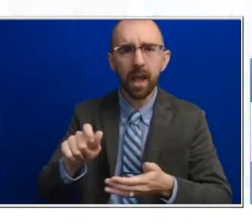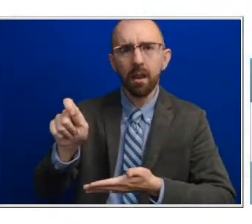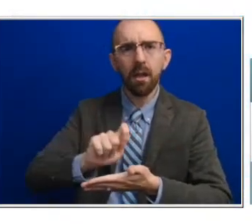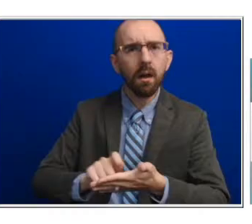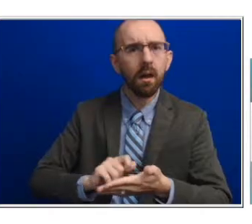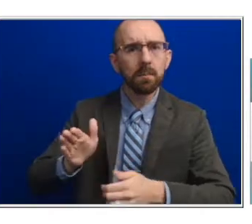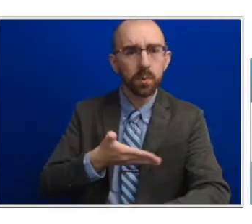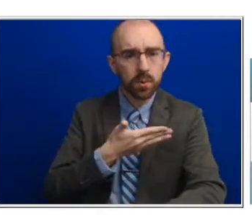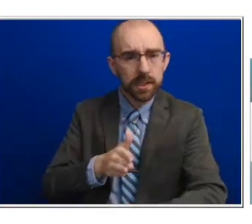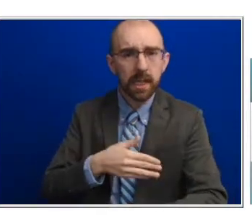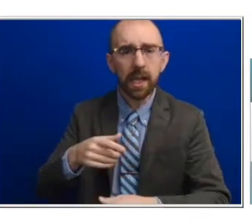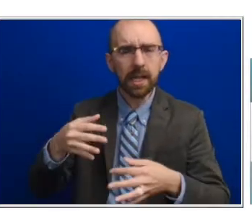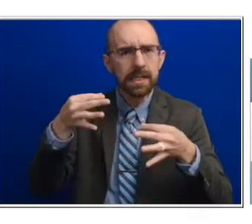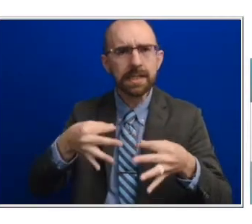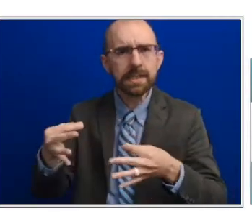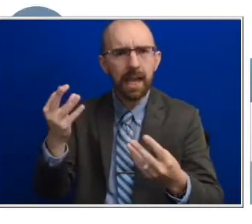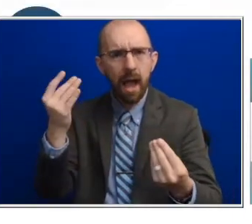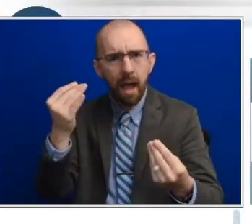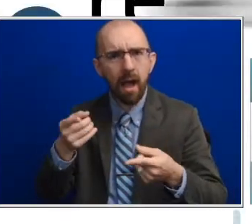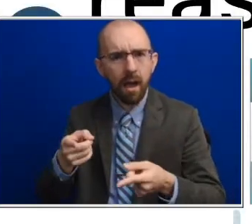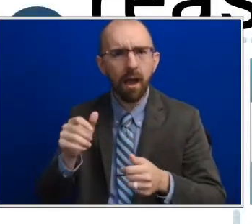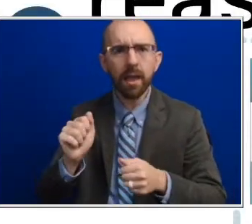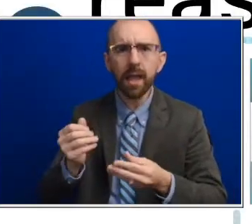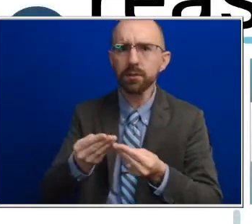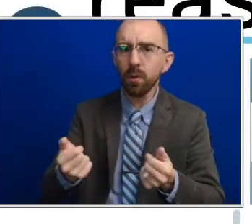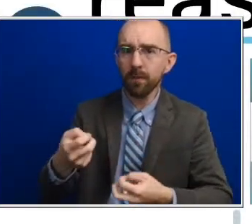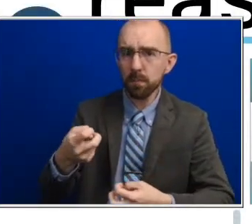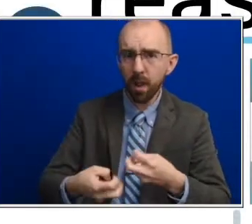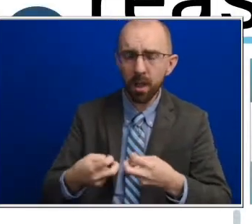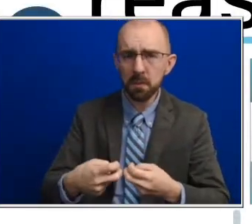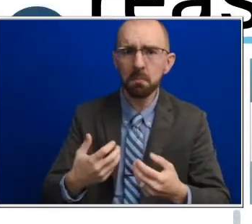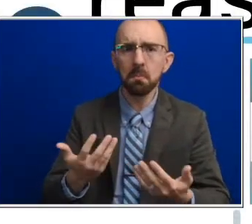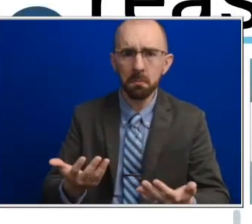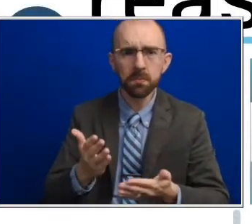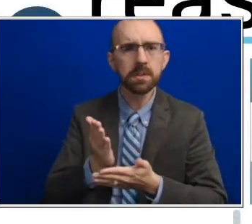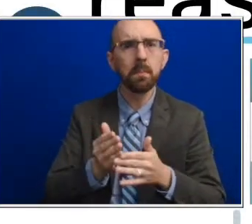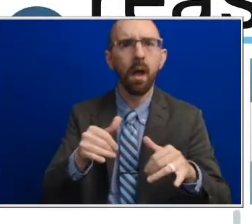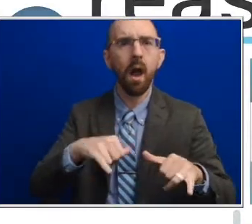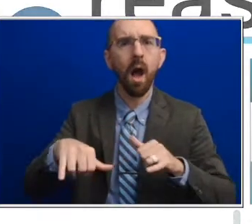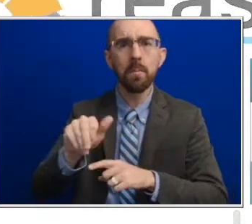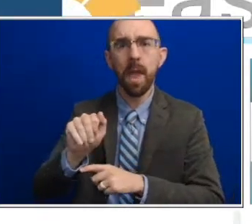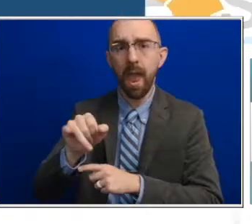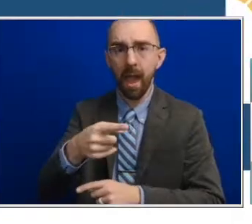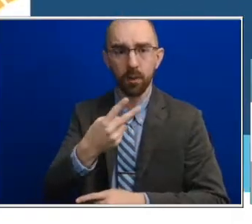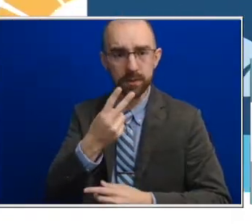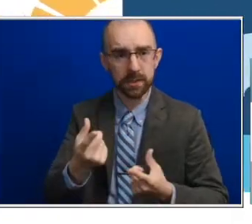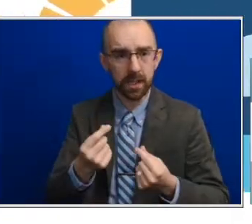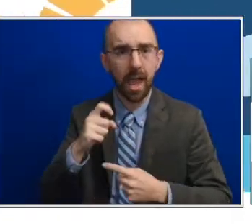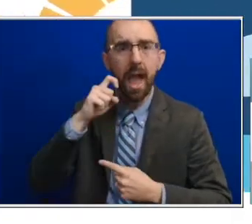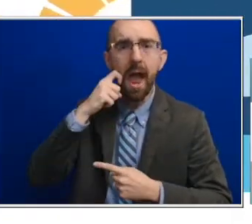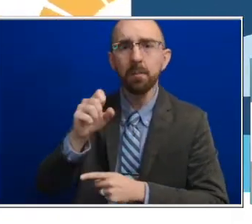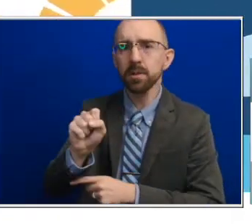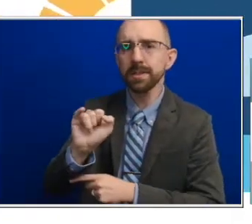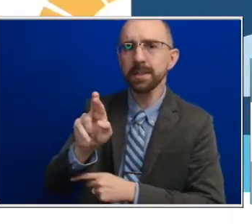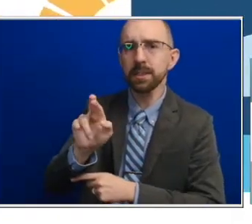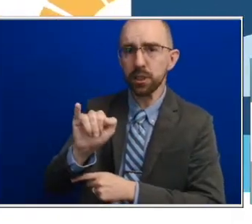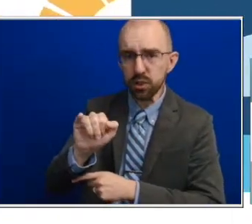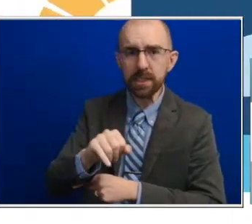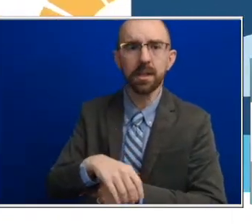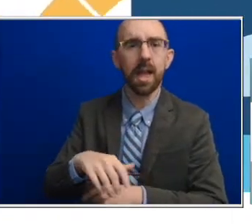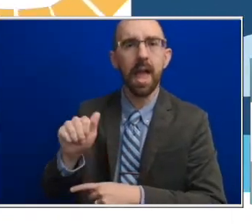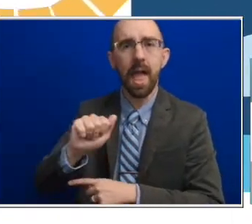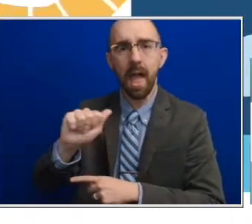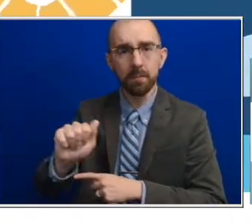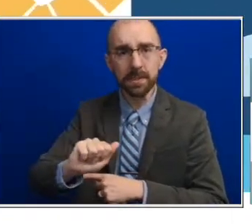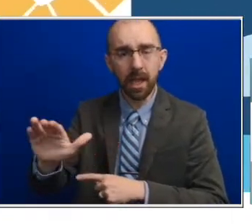make decisions, it can solve problems. Some common forms of AI are Apple's Siri, Amazon's Alexa,